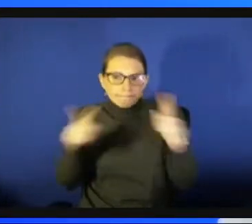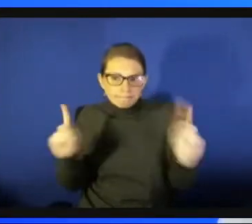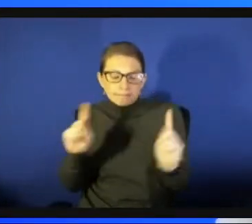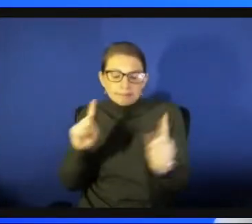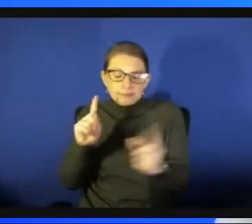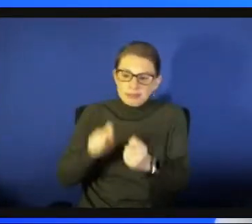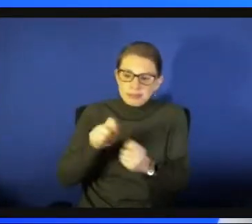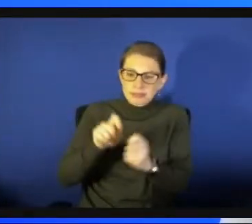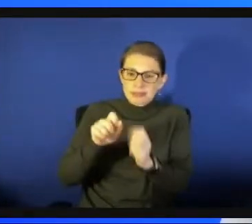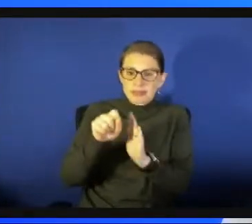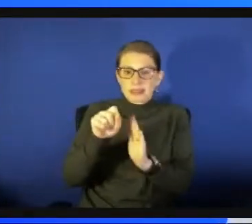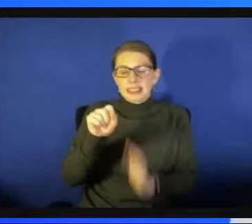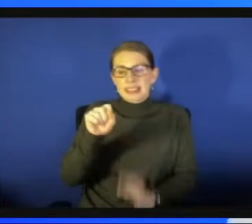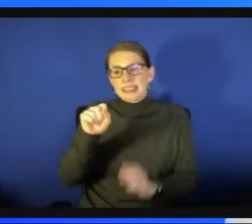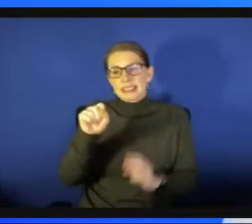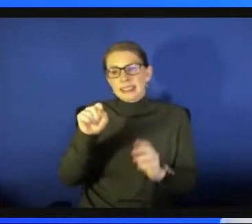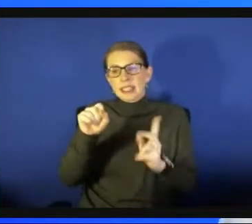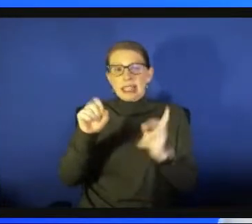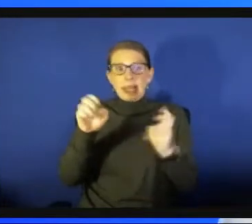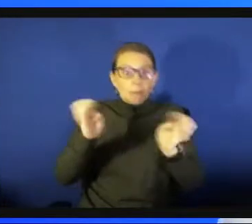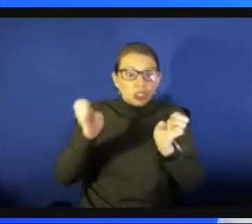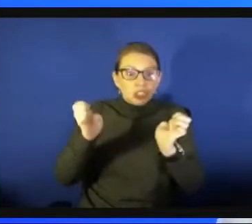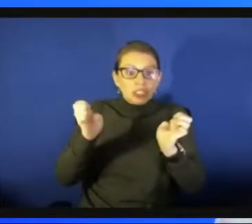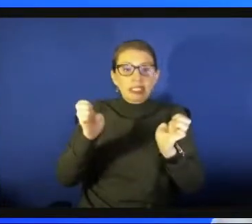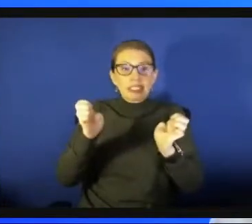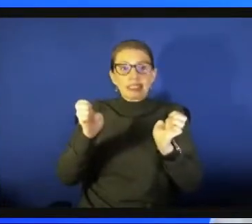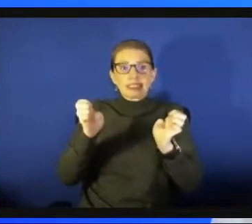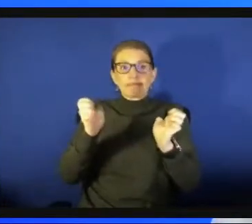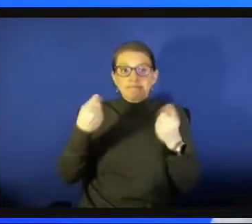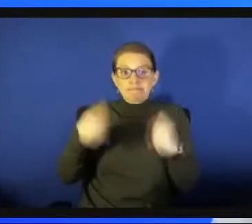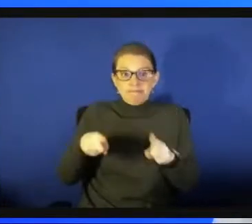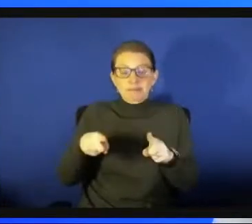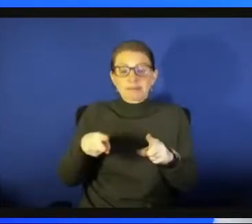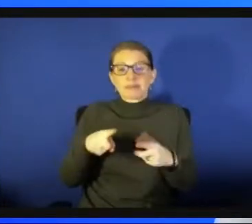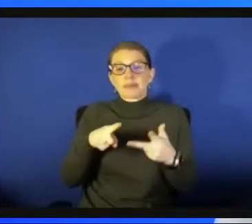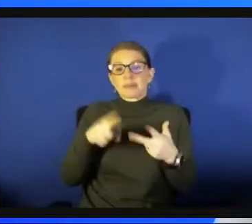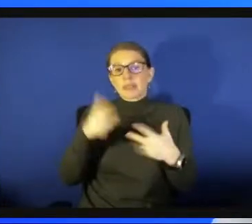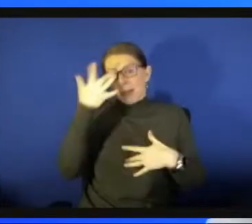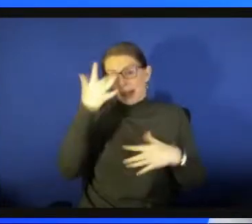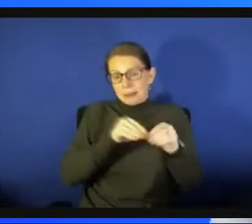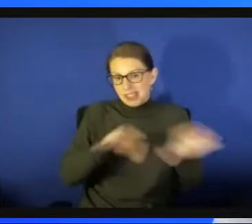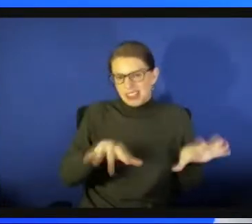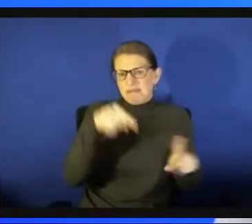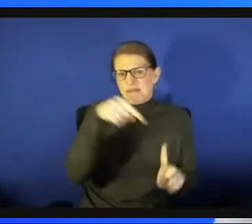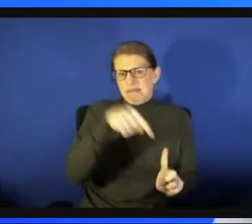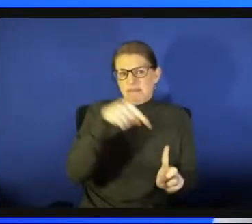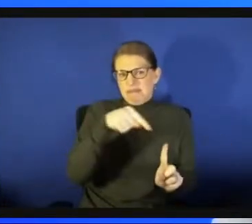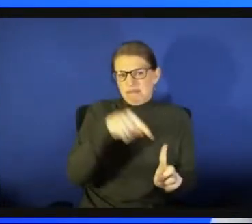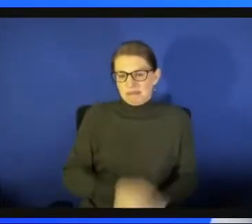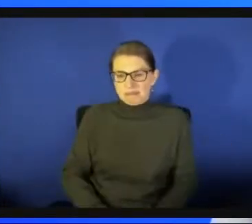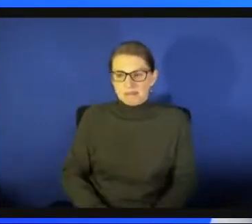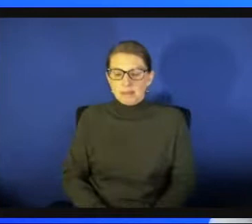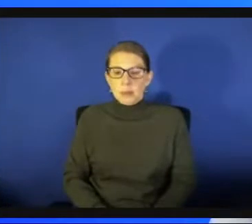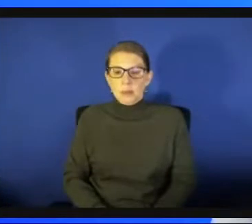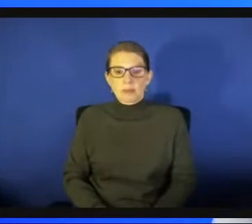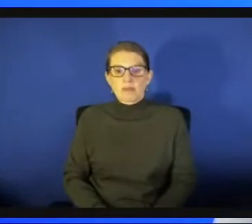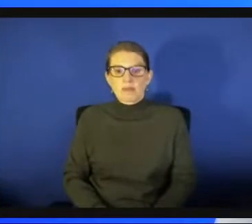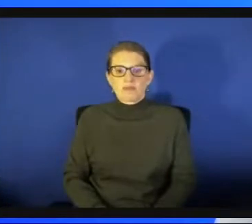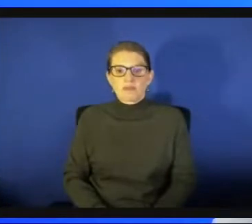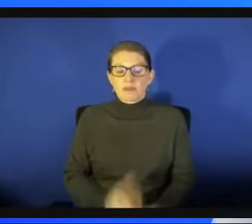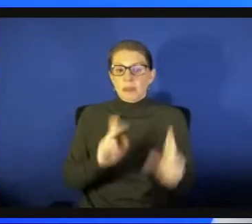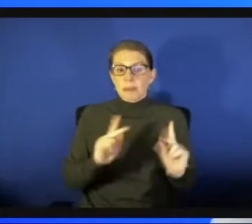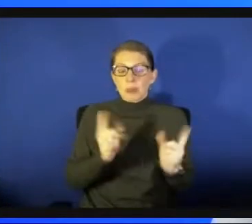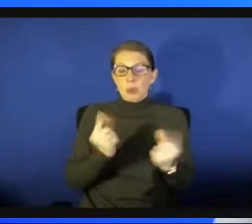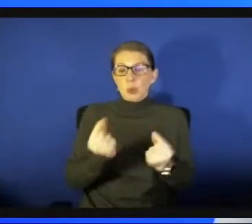i.e. a state of emergency or pandemic. It is about what people can go out and do in their